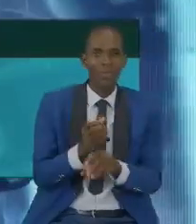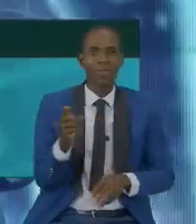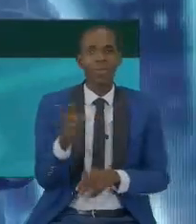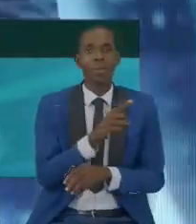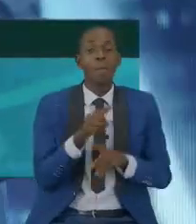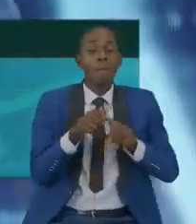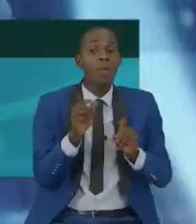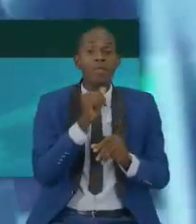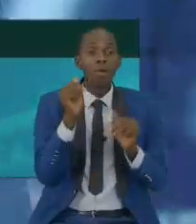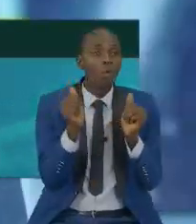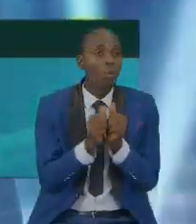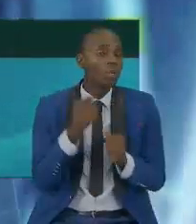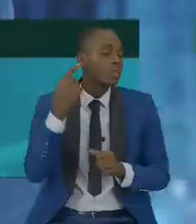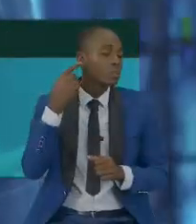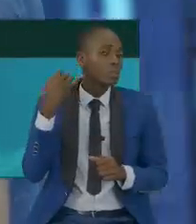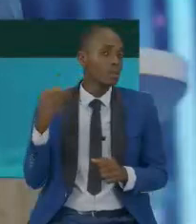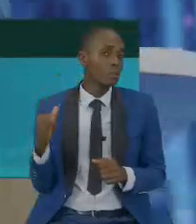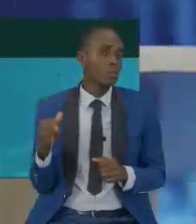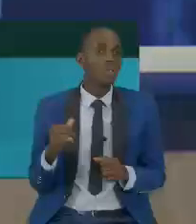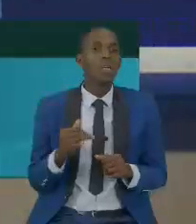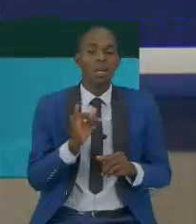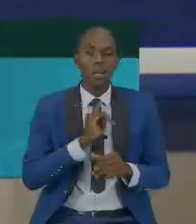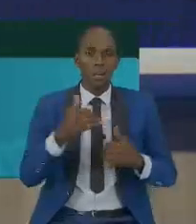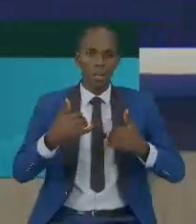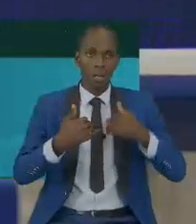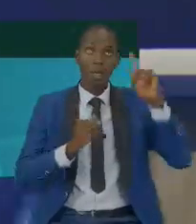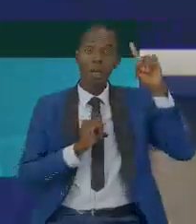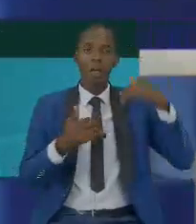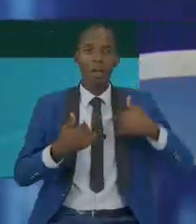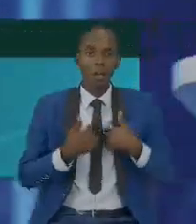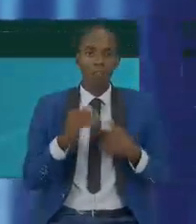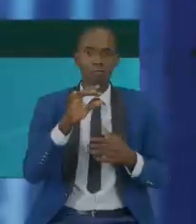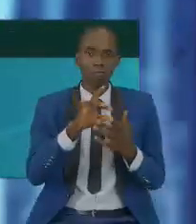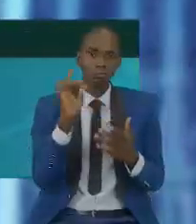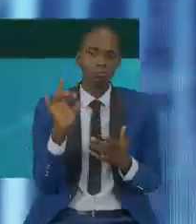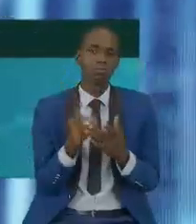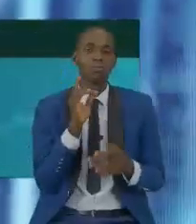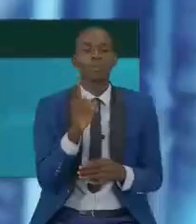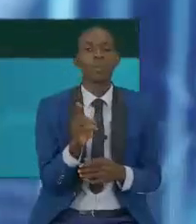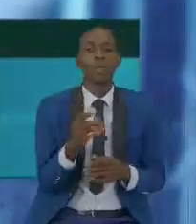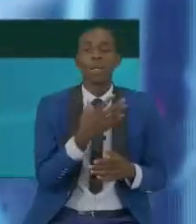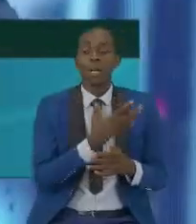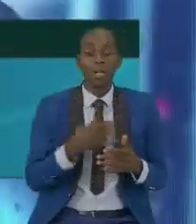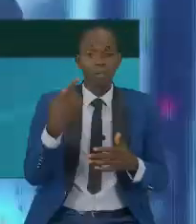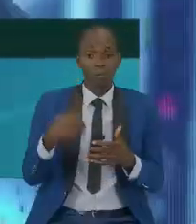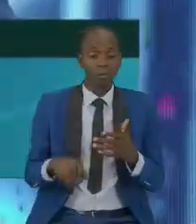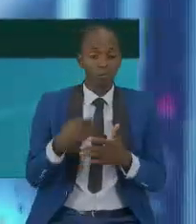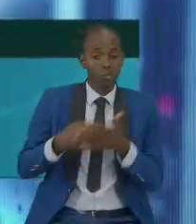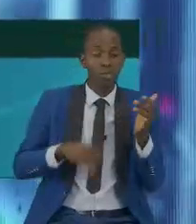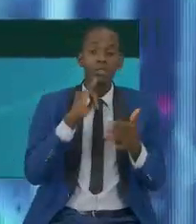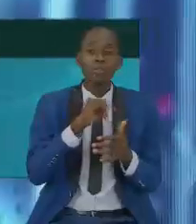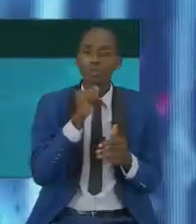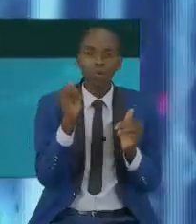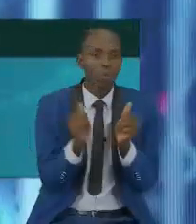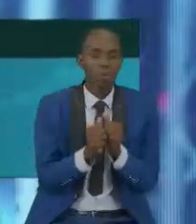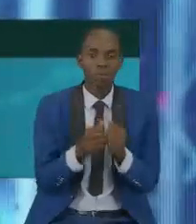silver. I have reformed you, and the price is not the price of silver. All the money in